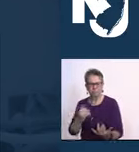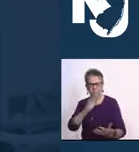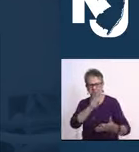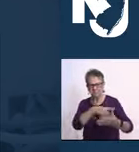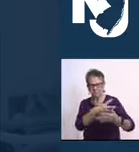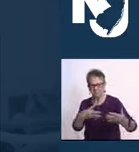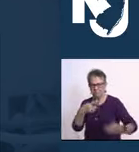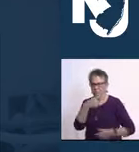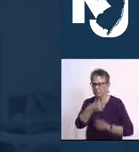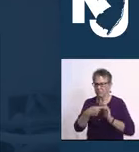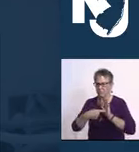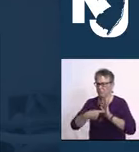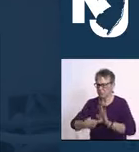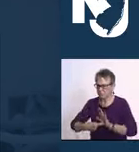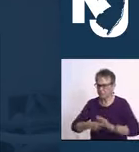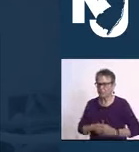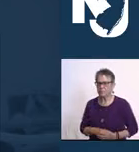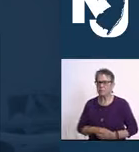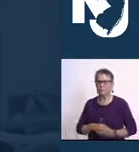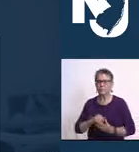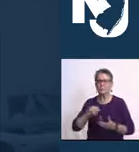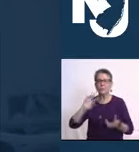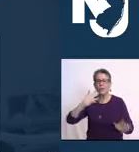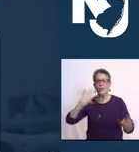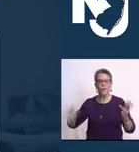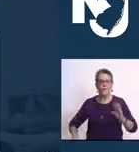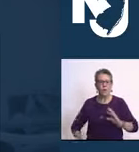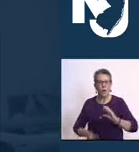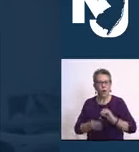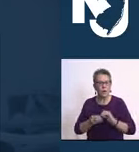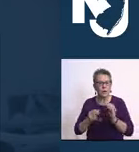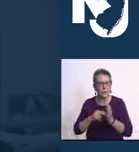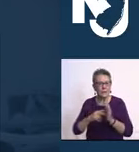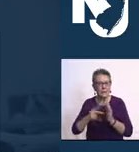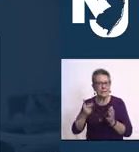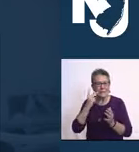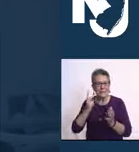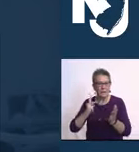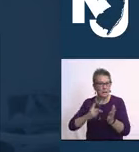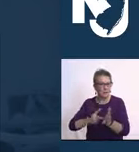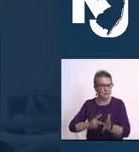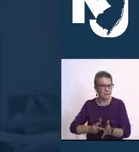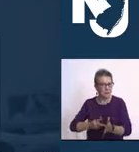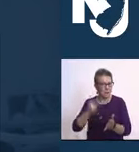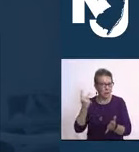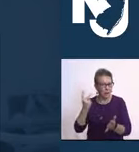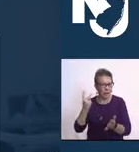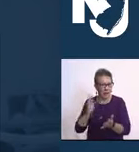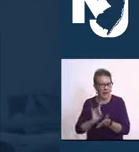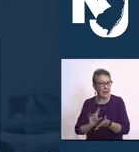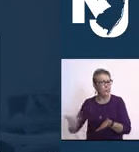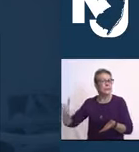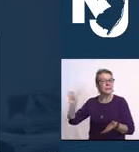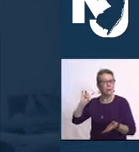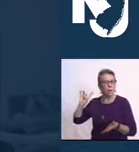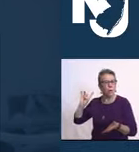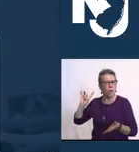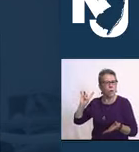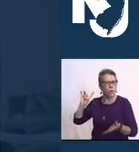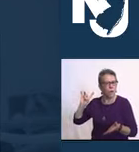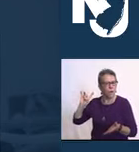rates are still roughly twice what they were just 8 weeks ago, just as the Omicron tsunami began its rise. And if you go back